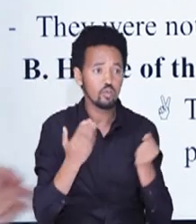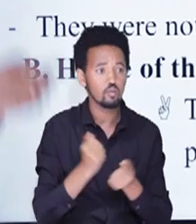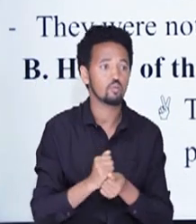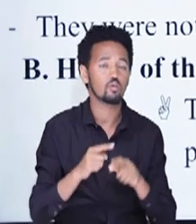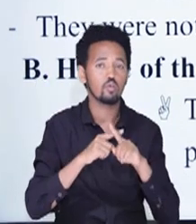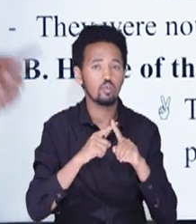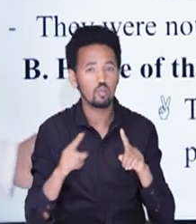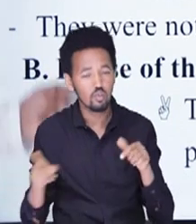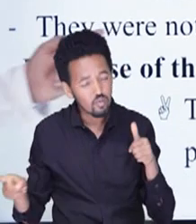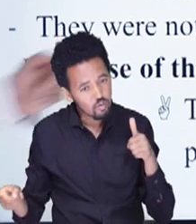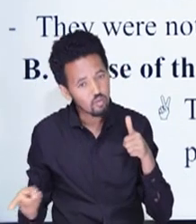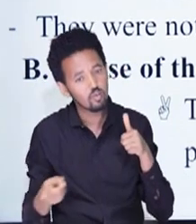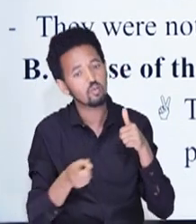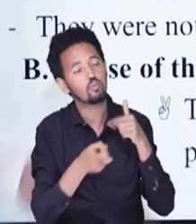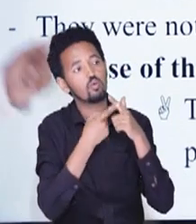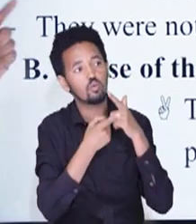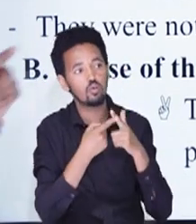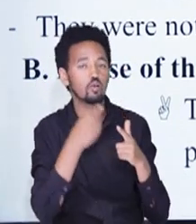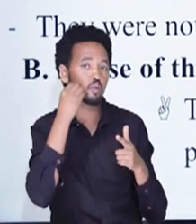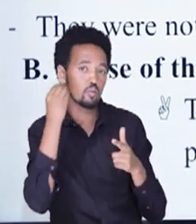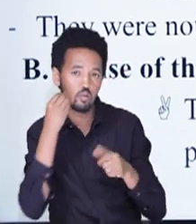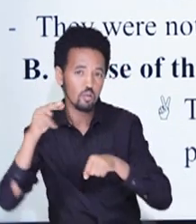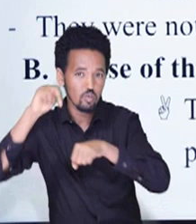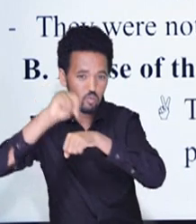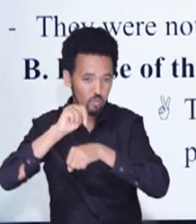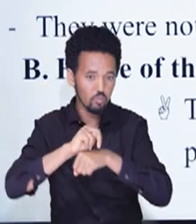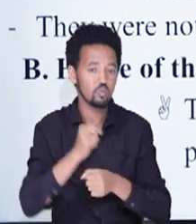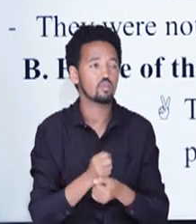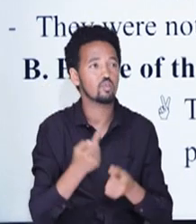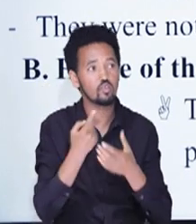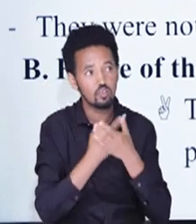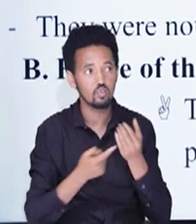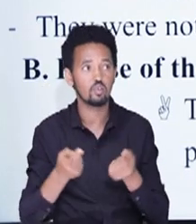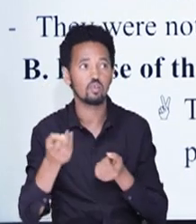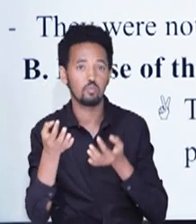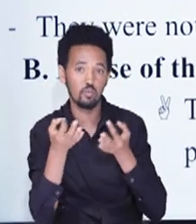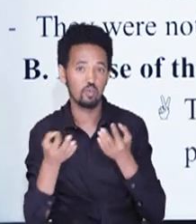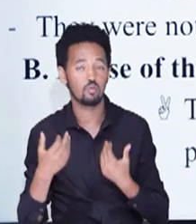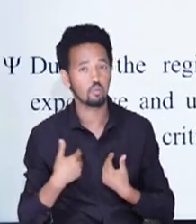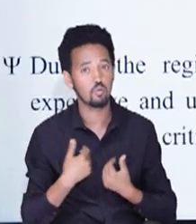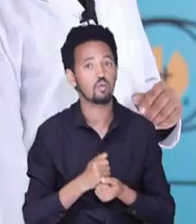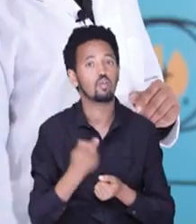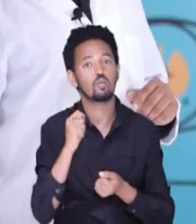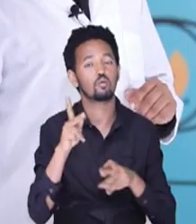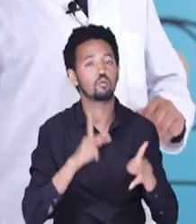Second, House of Commons. This was elected and represented by the